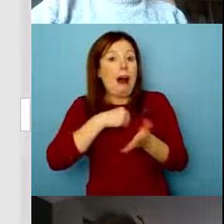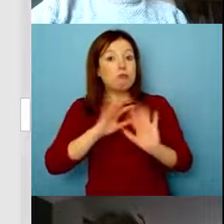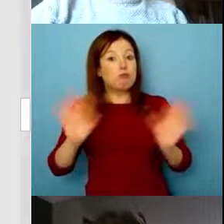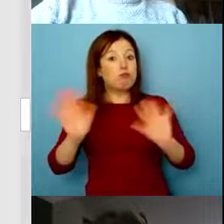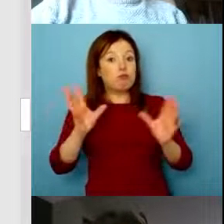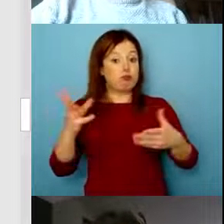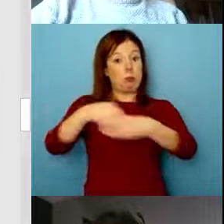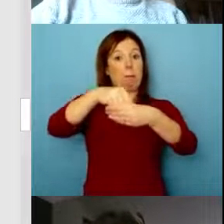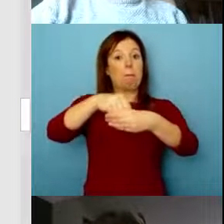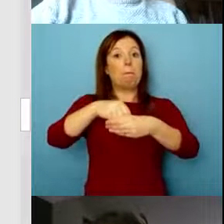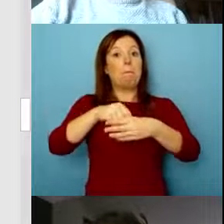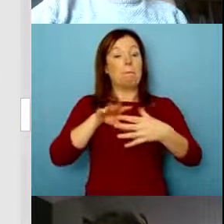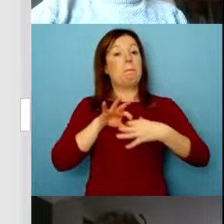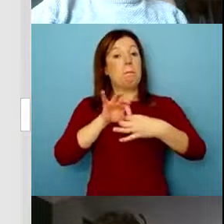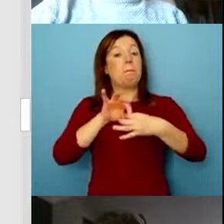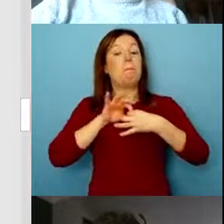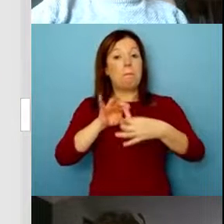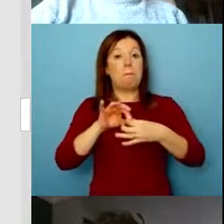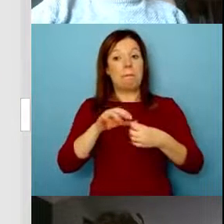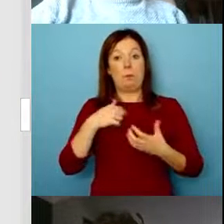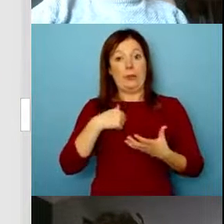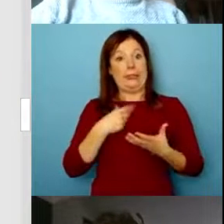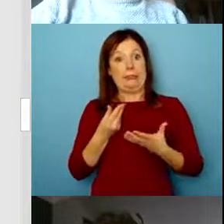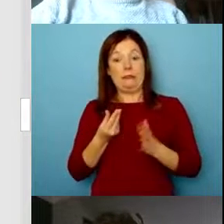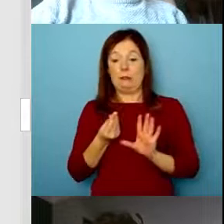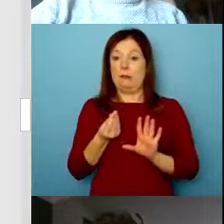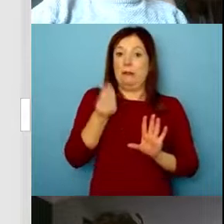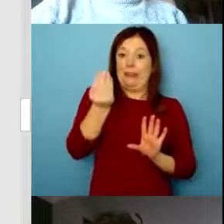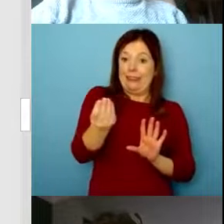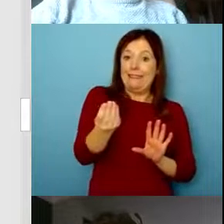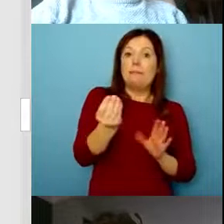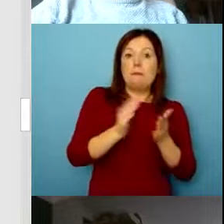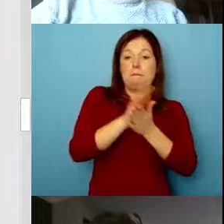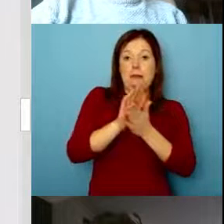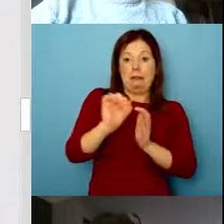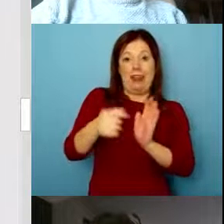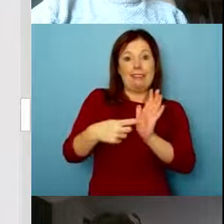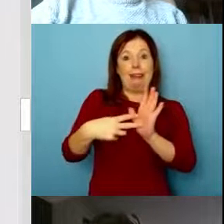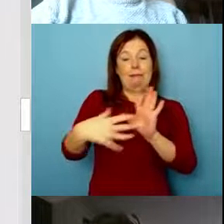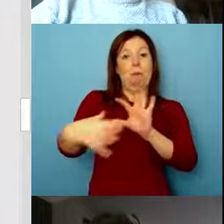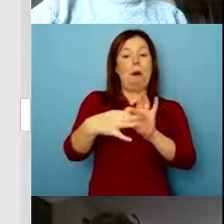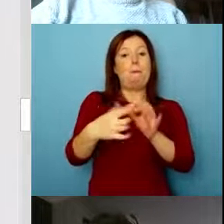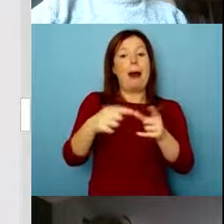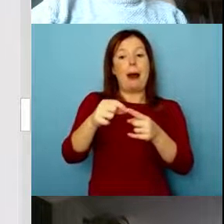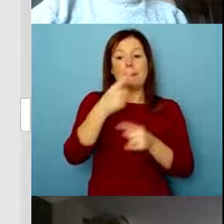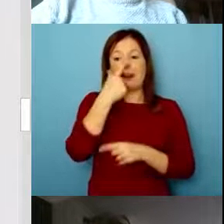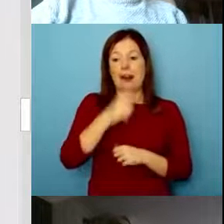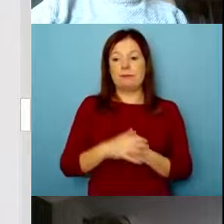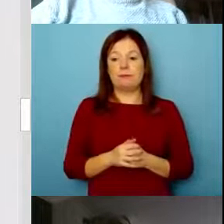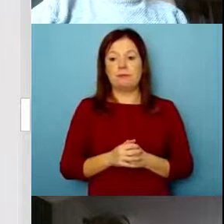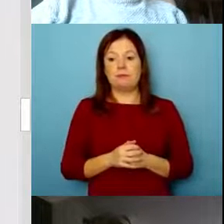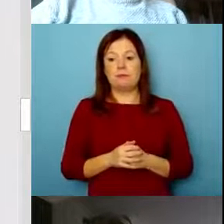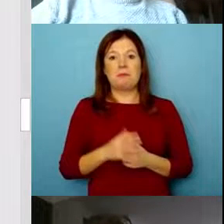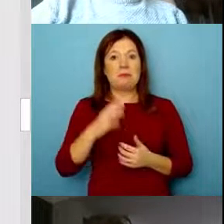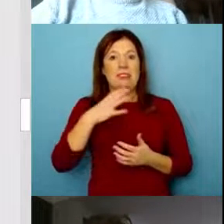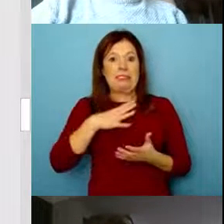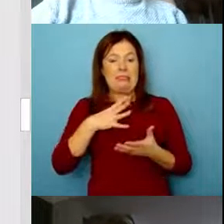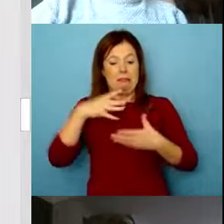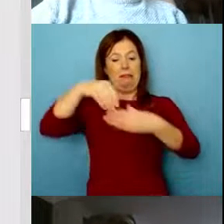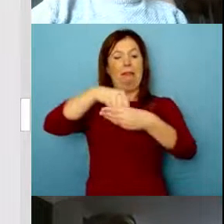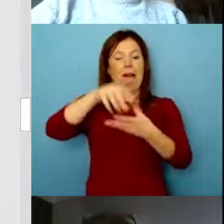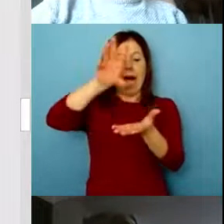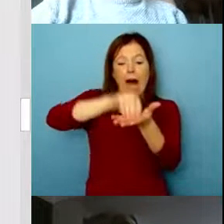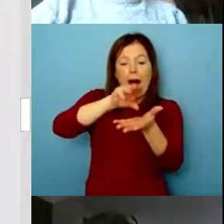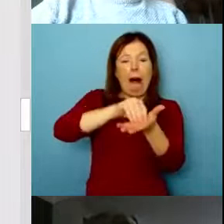It's been something that we have given them to provide to their users. It's ready to go. There's no installation. It's just available